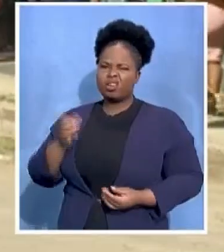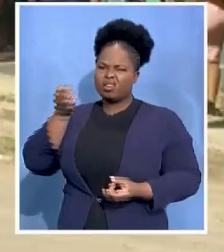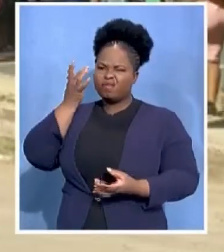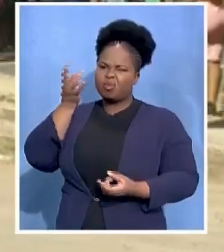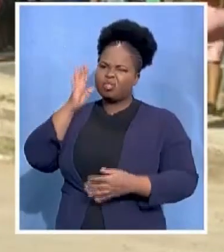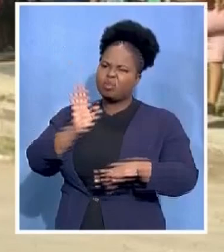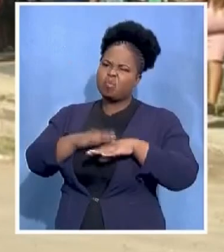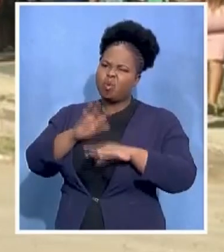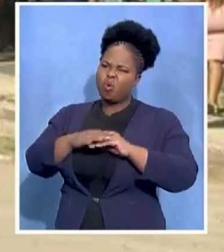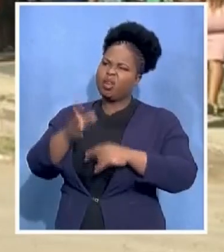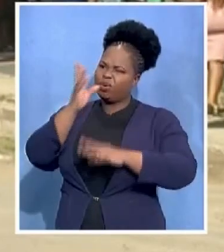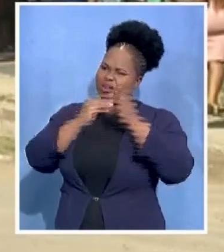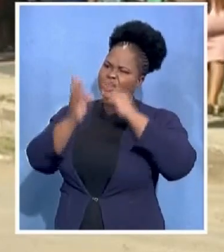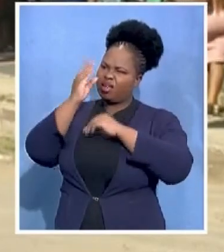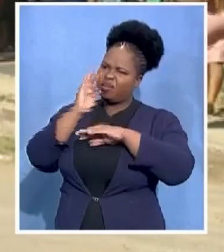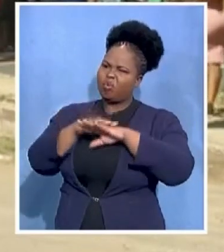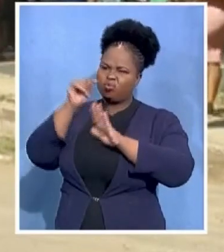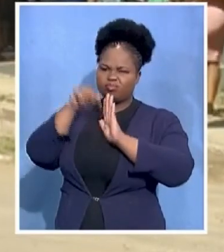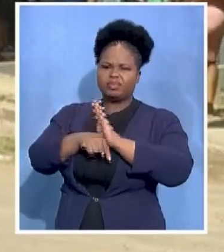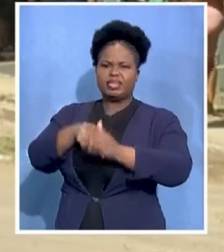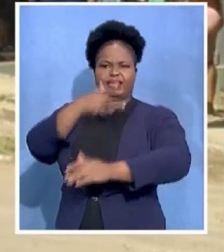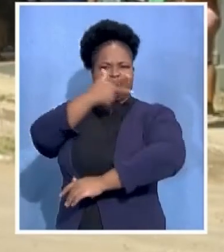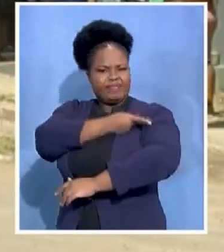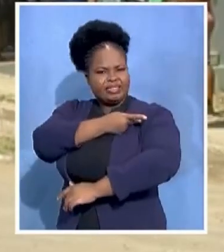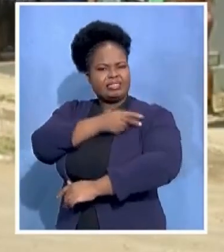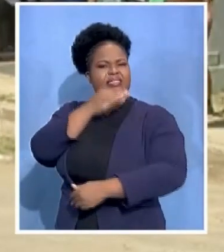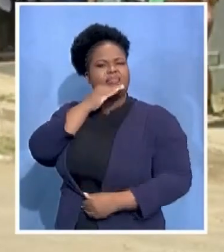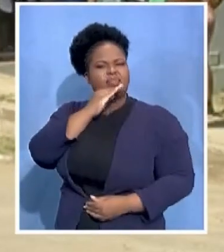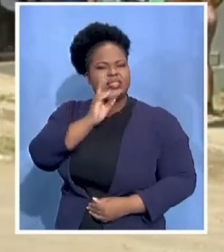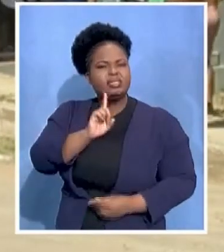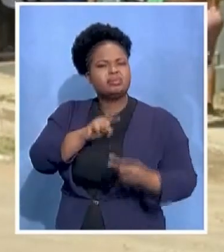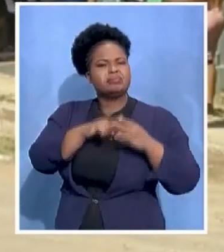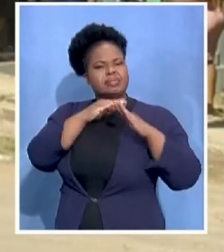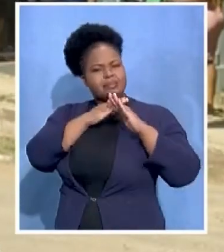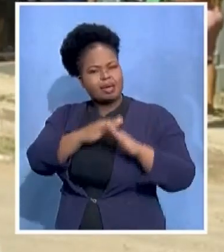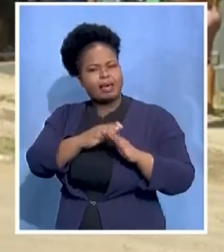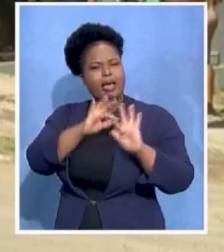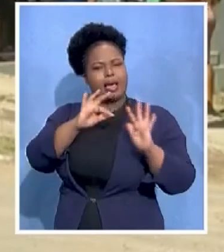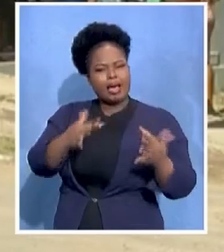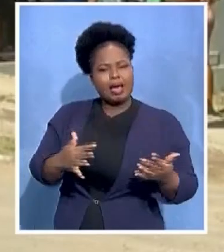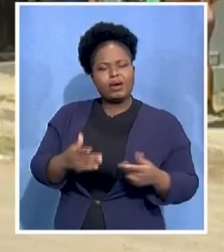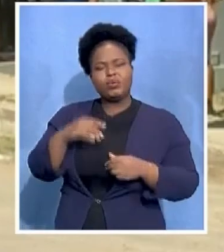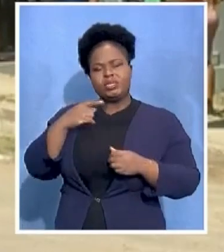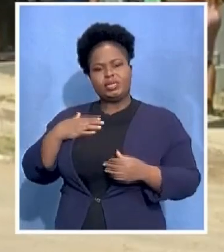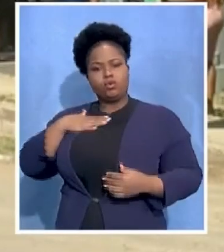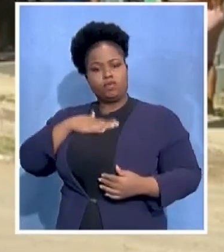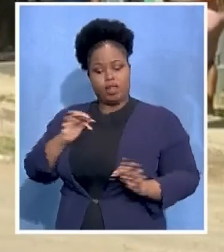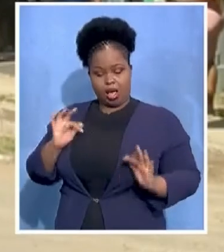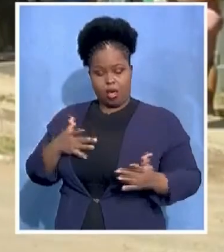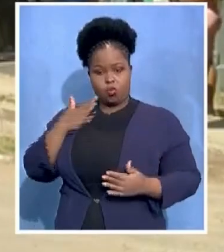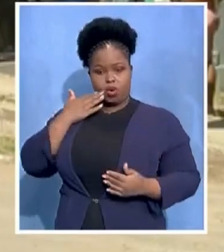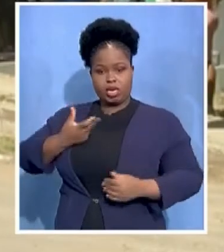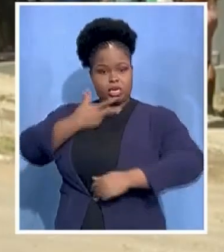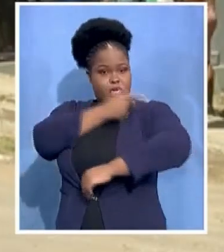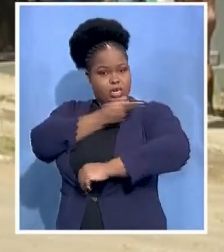about its efficacy, and also some of the after effects that might be there. So they